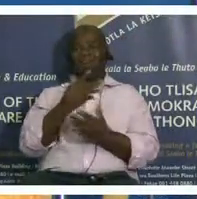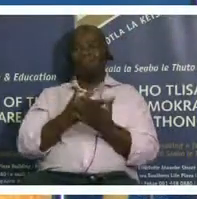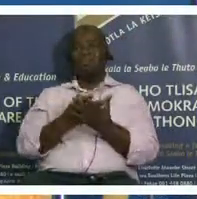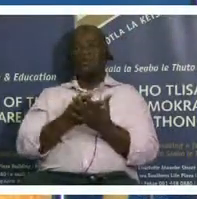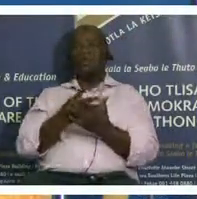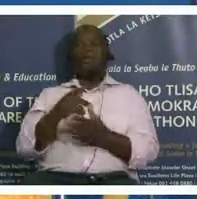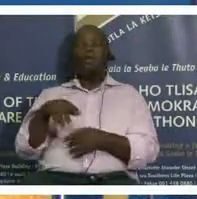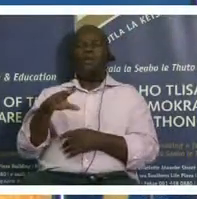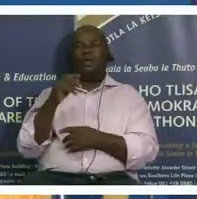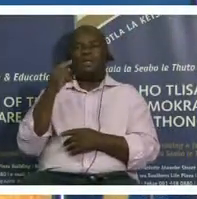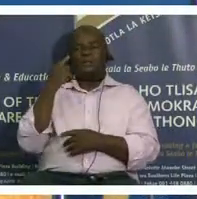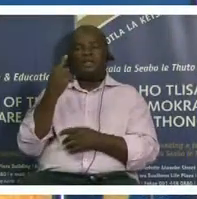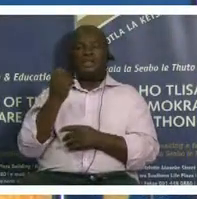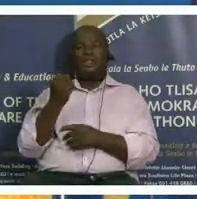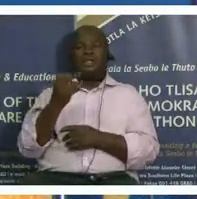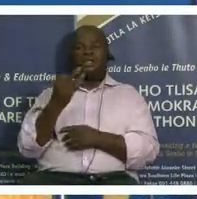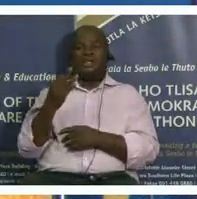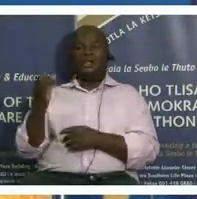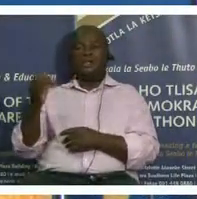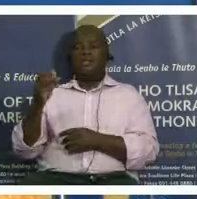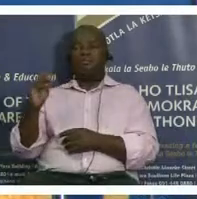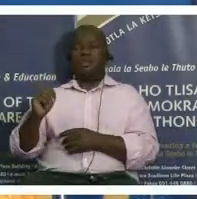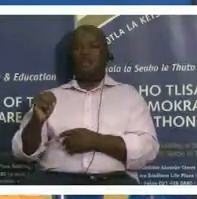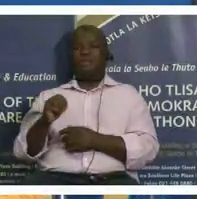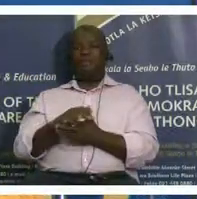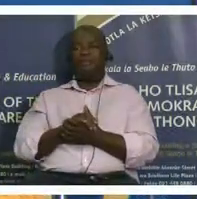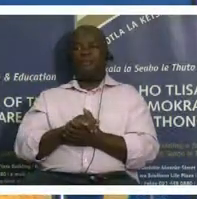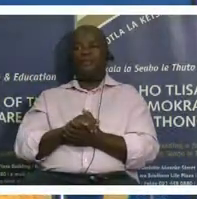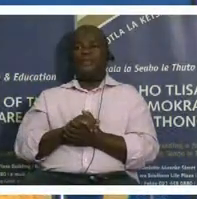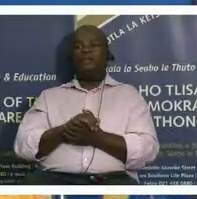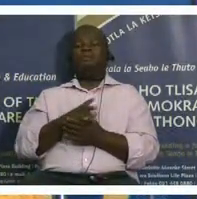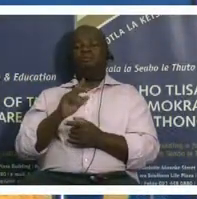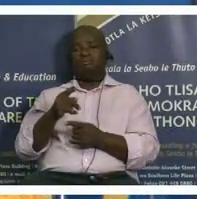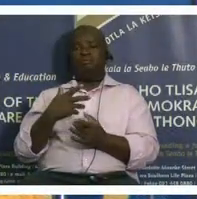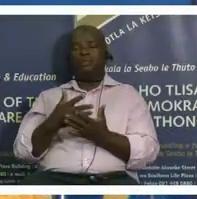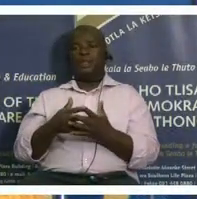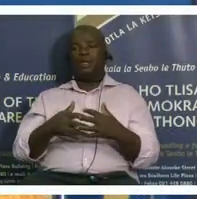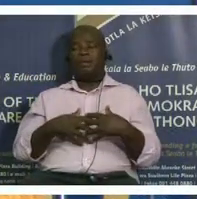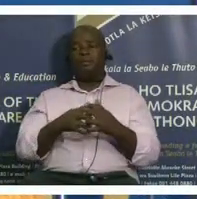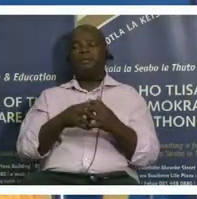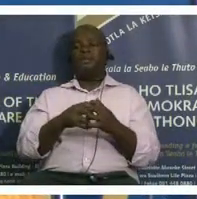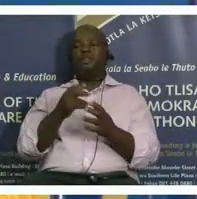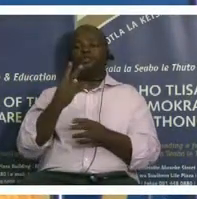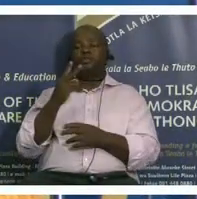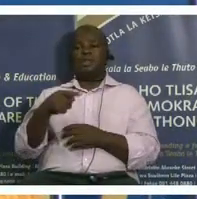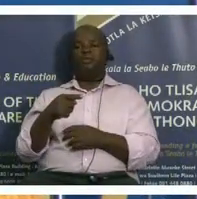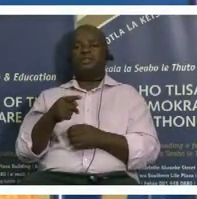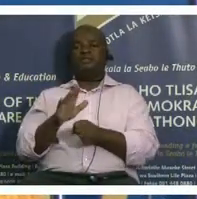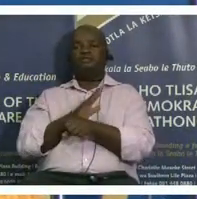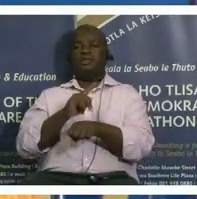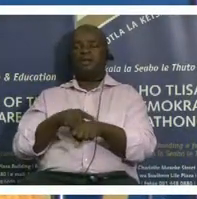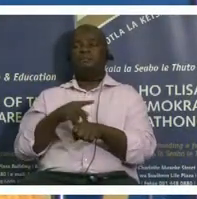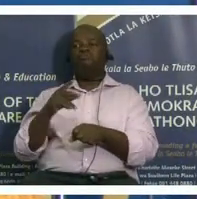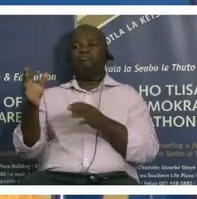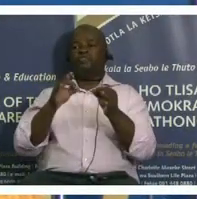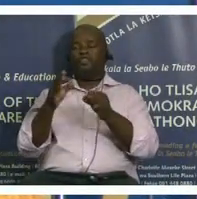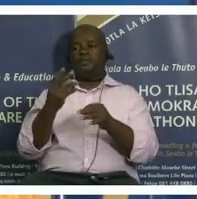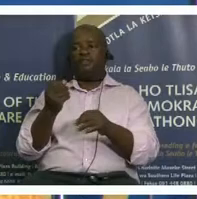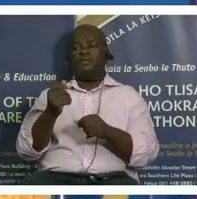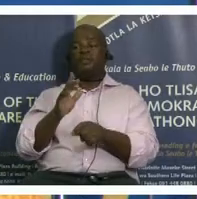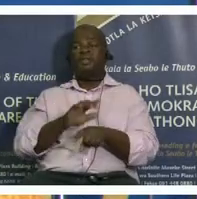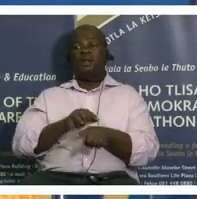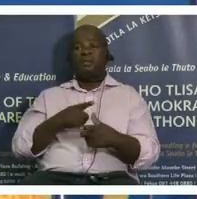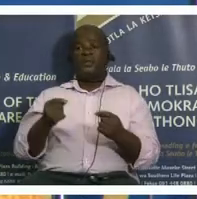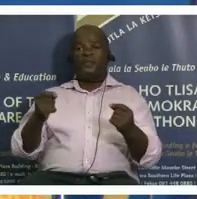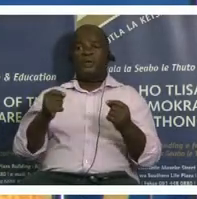estimated value of 300 million rand, will create 2,000 permanent jobs when completed around